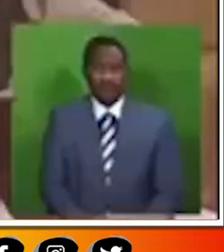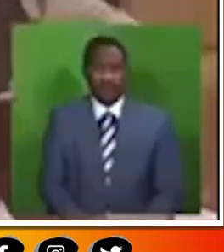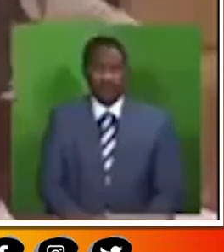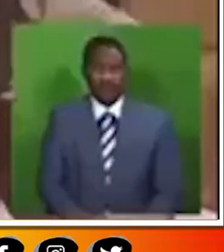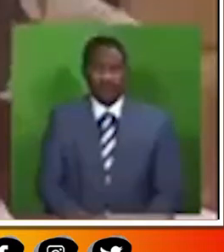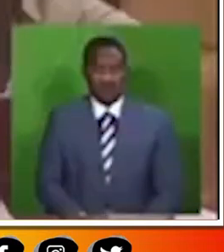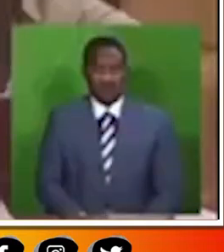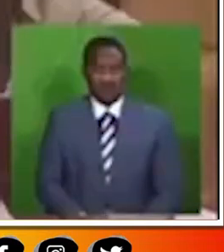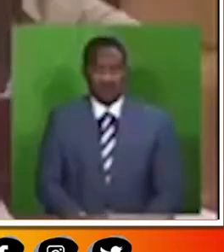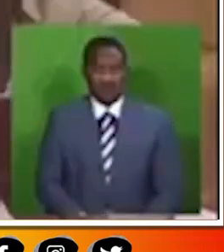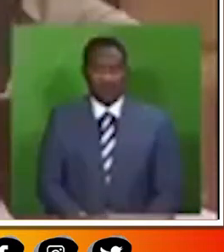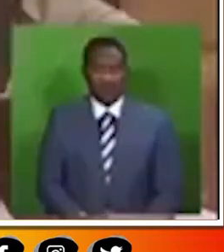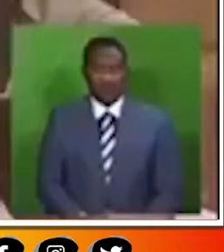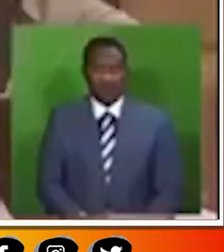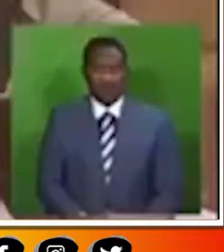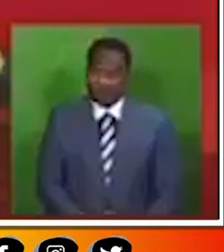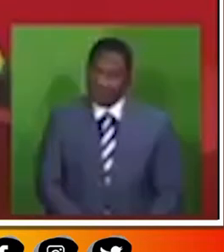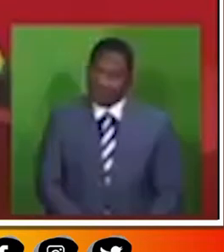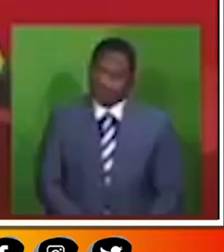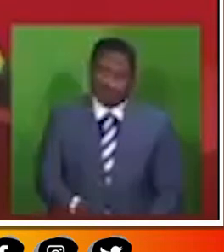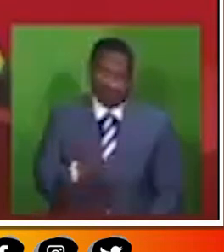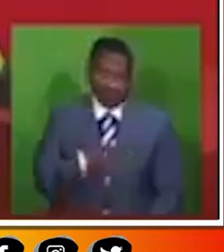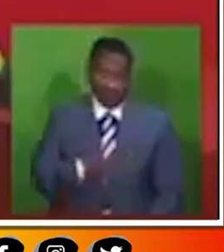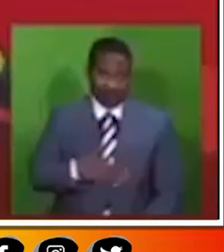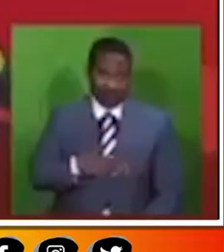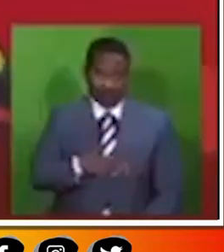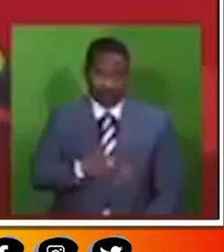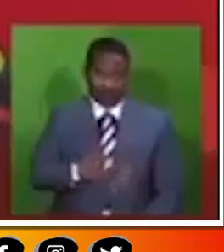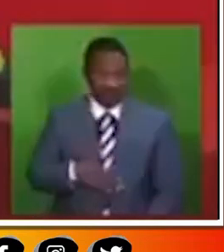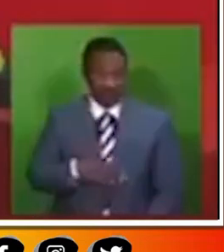Honorable member, please withdraw that name.